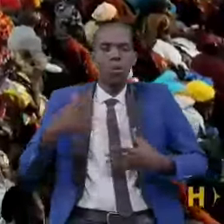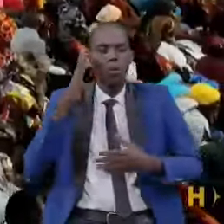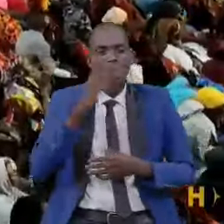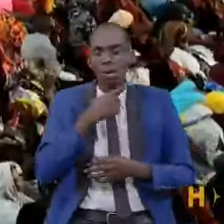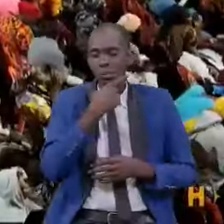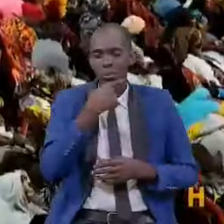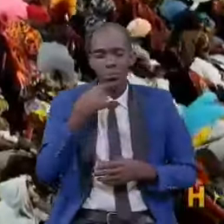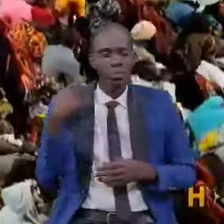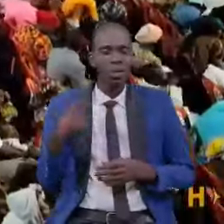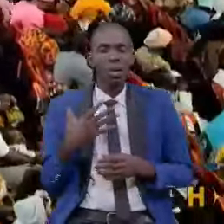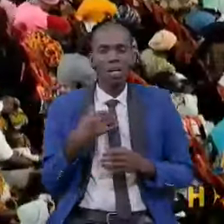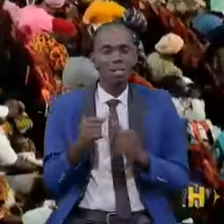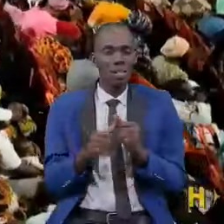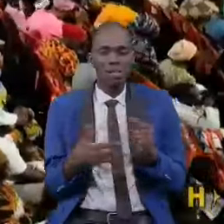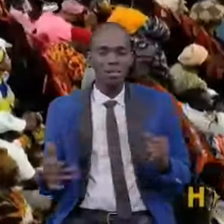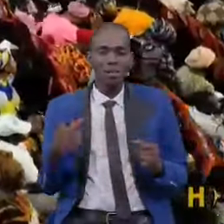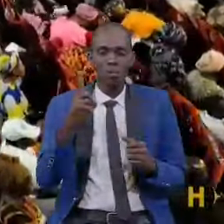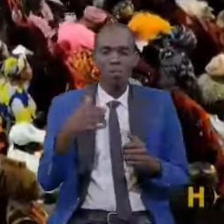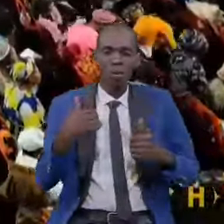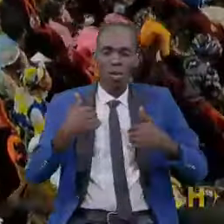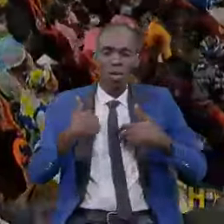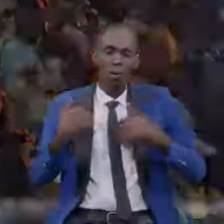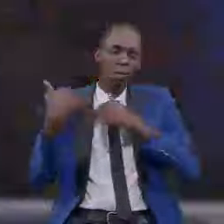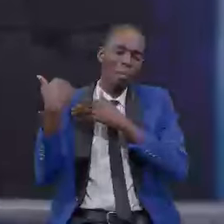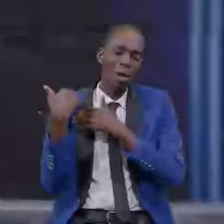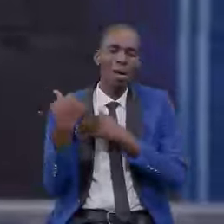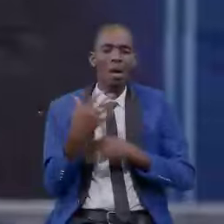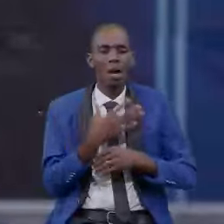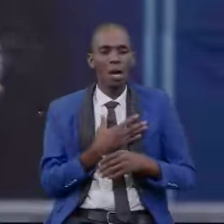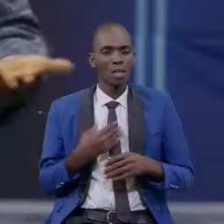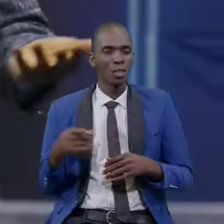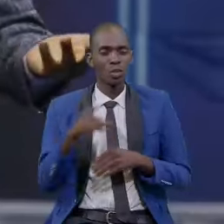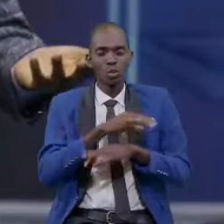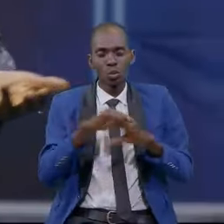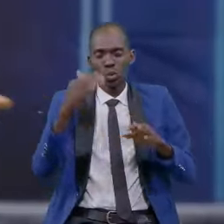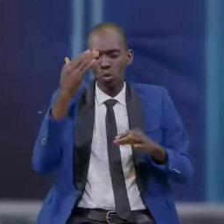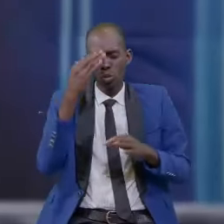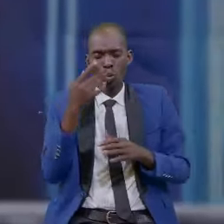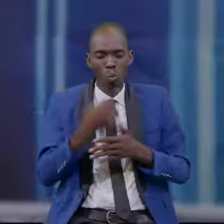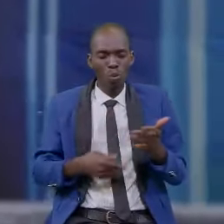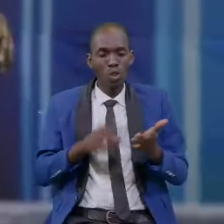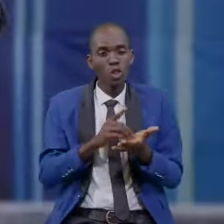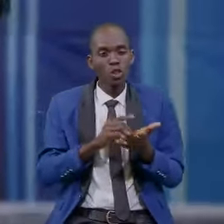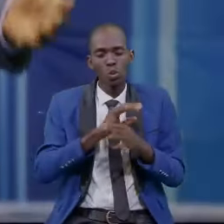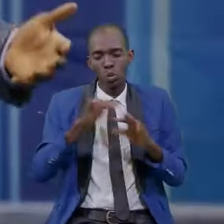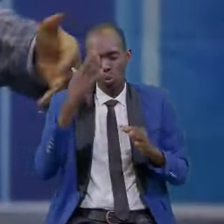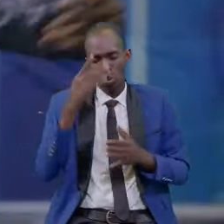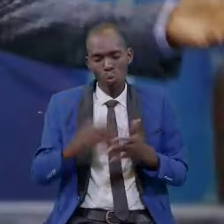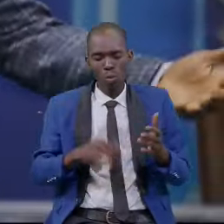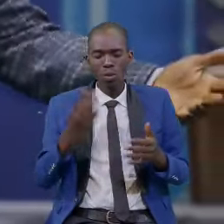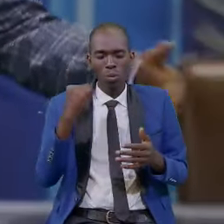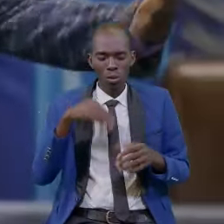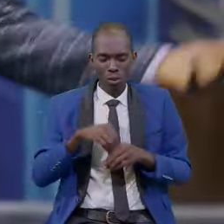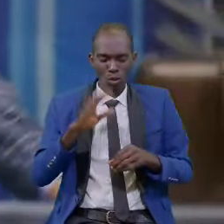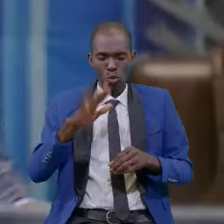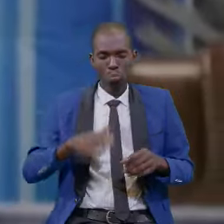you have carried, you know, they didn't know it was a fibroid. They thought it was pregnancy. 9 months gone,